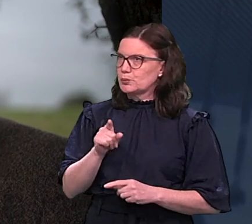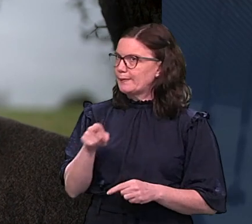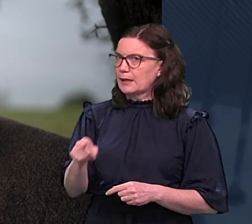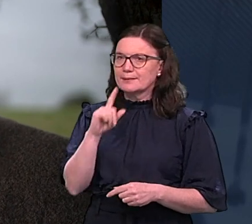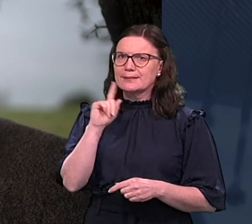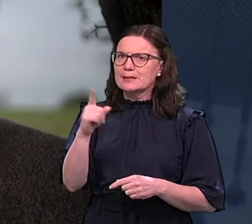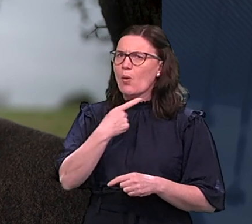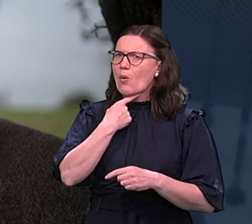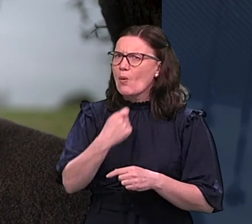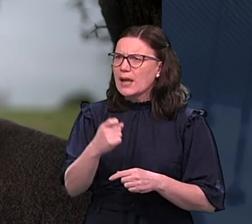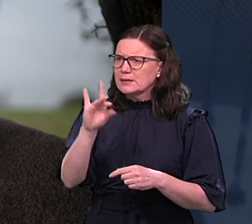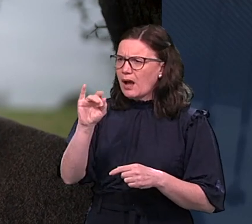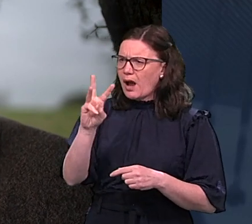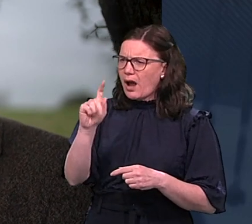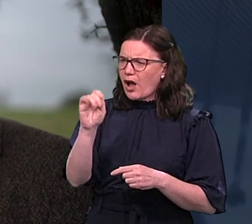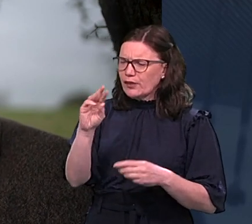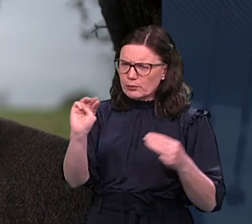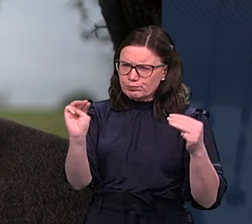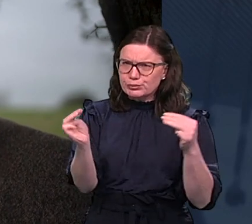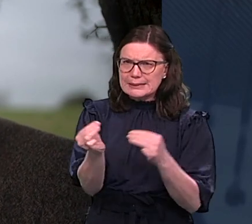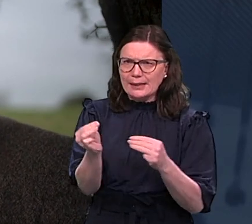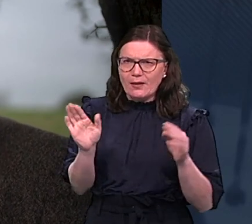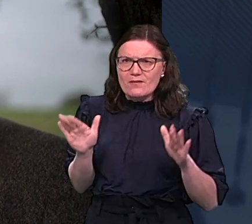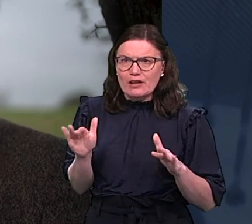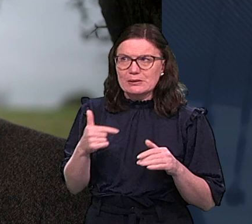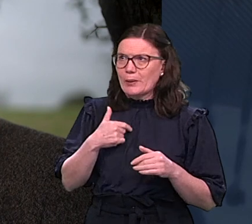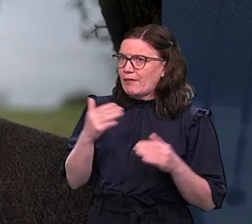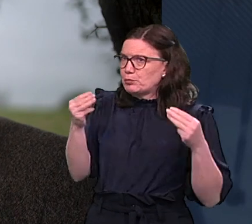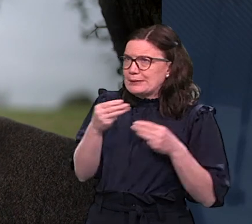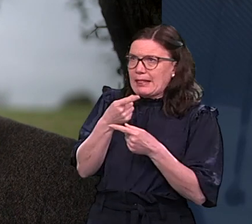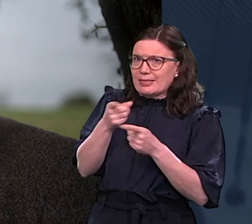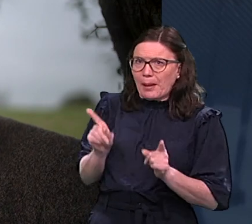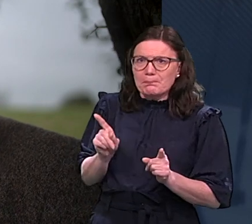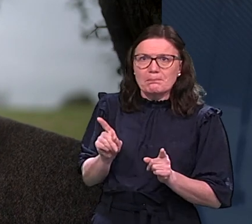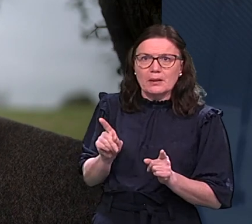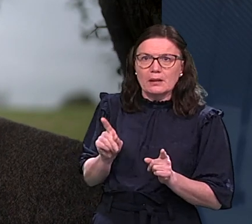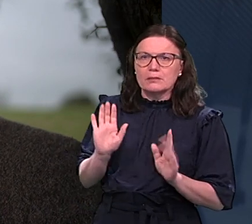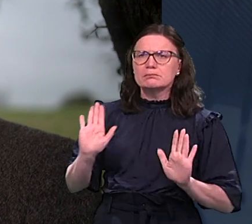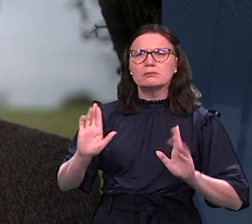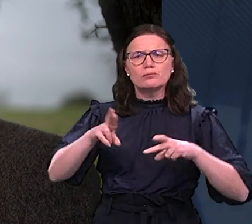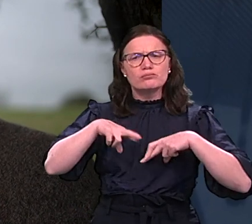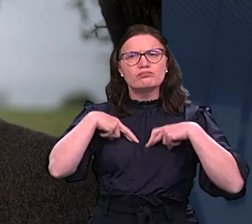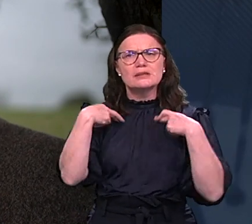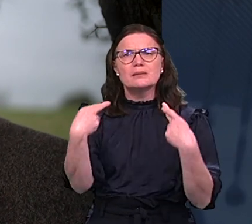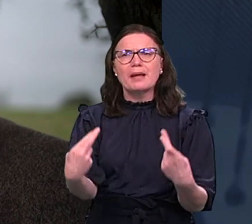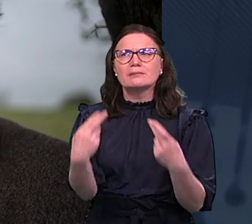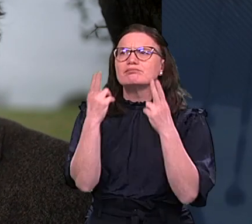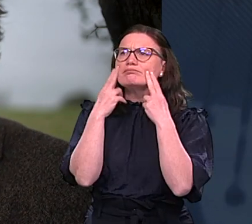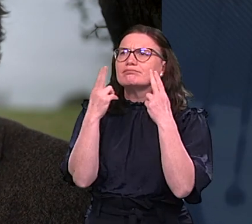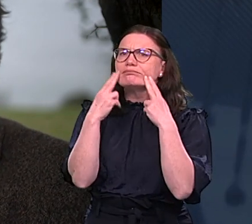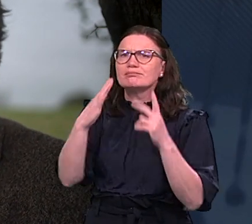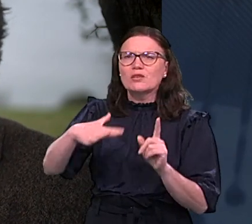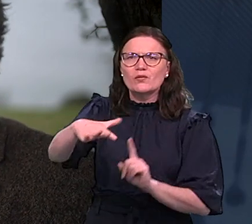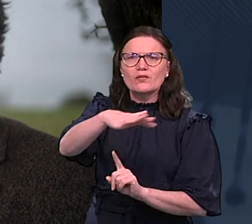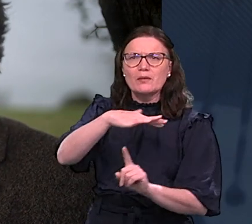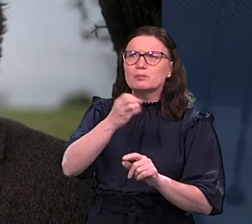trees, and they're protecting the sheep. We protect the trees. And if nothing else, isn't it just about respect for nature and itself? They're a beautiful